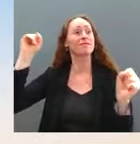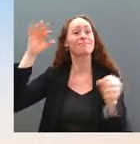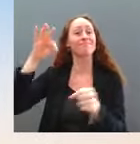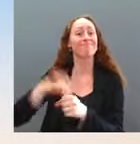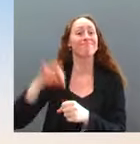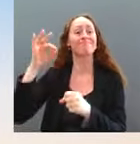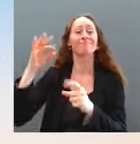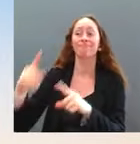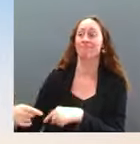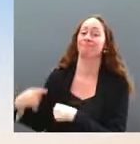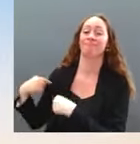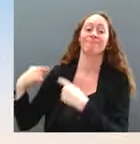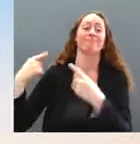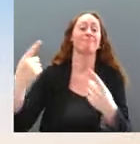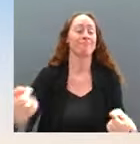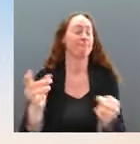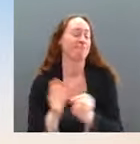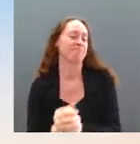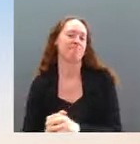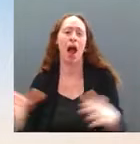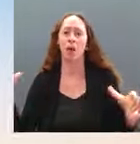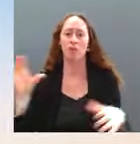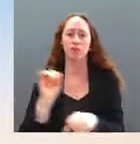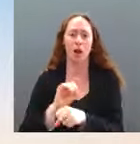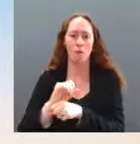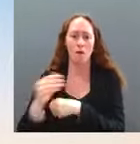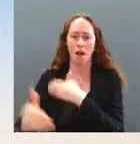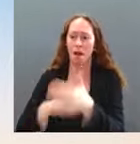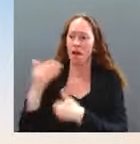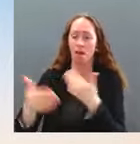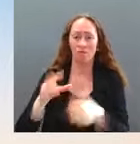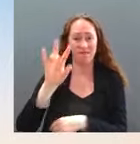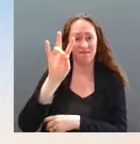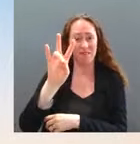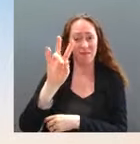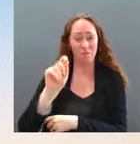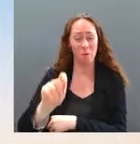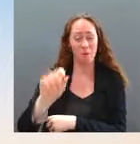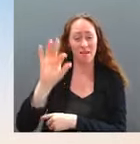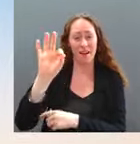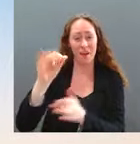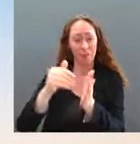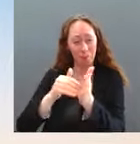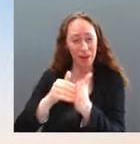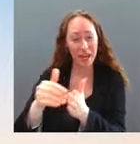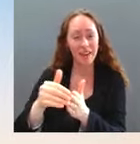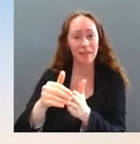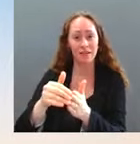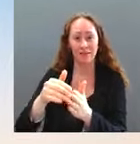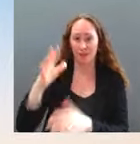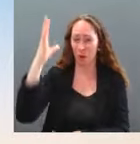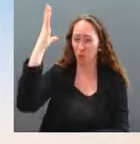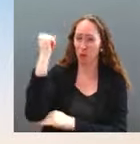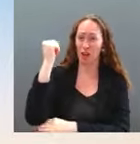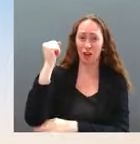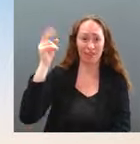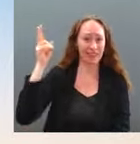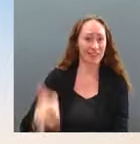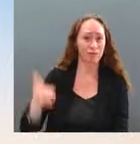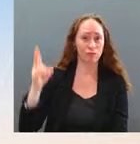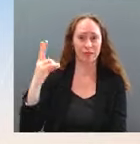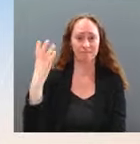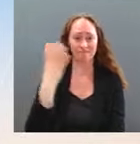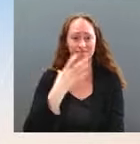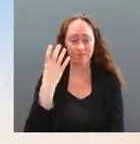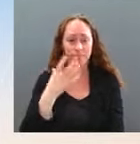history. And last month, the unemployment rate fell to 3.6%, down from 6.7% when the president took office about